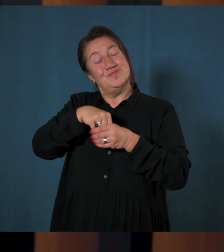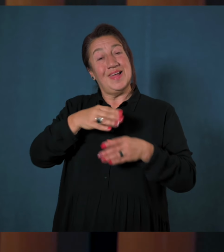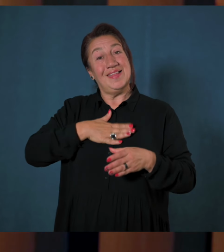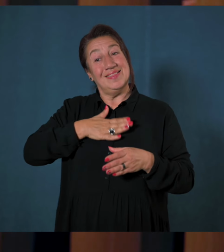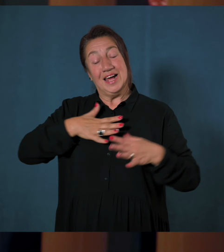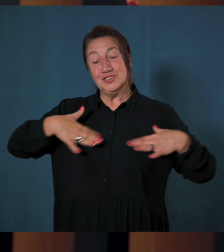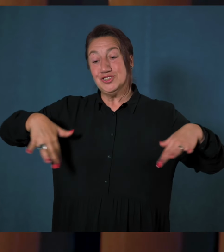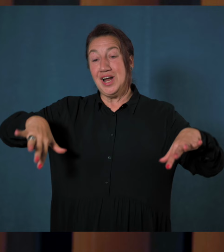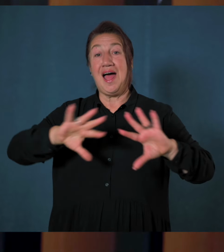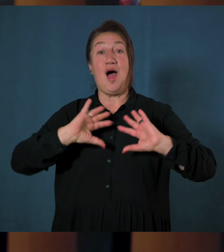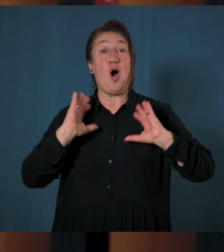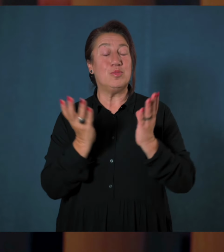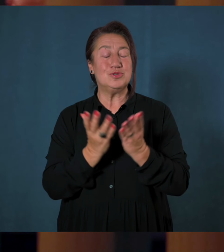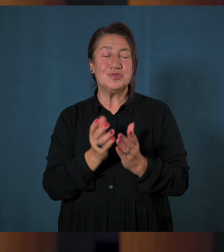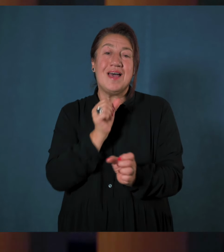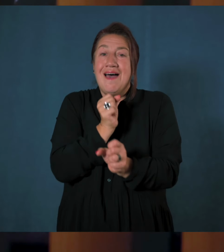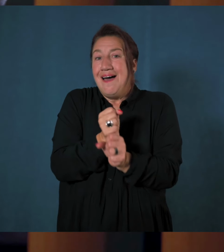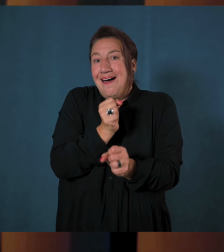do is even better.